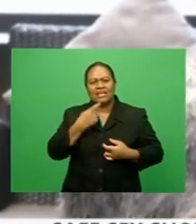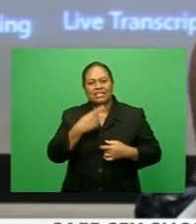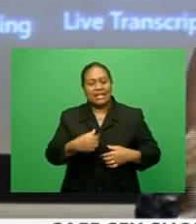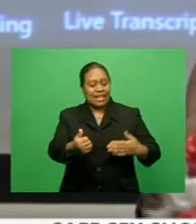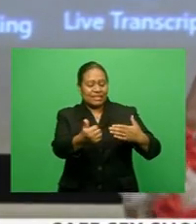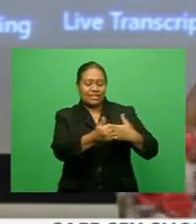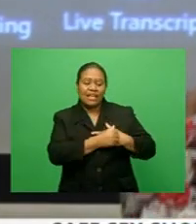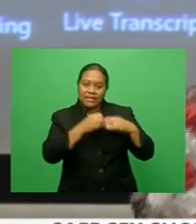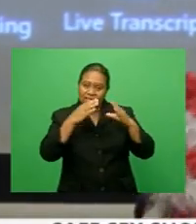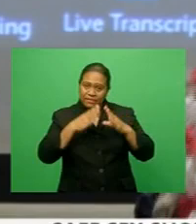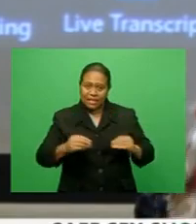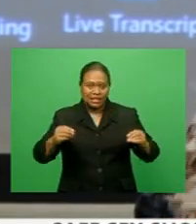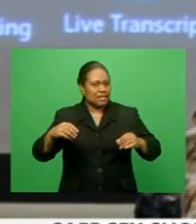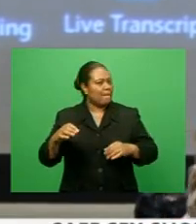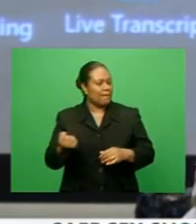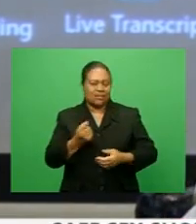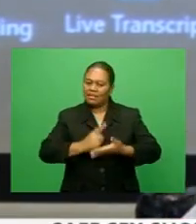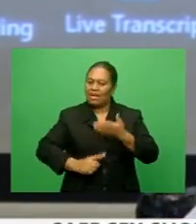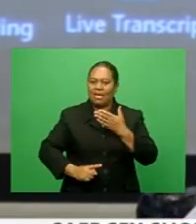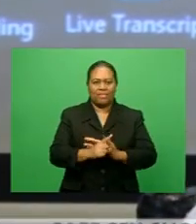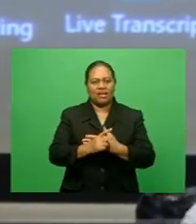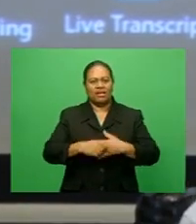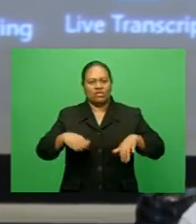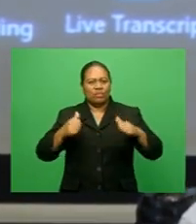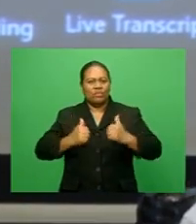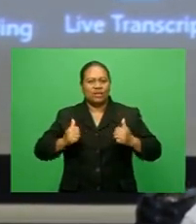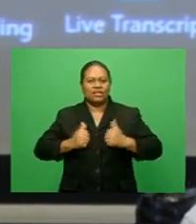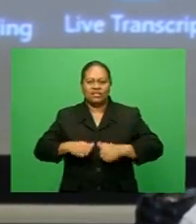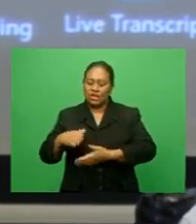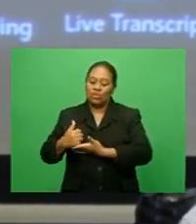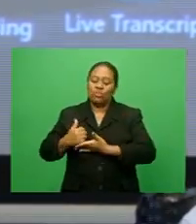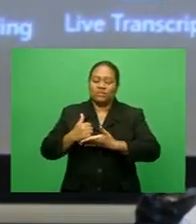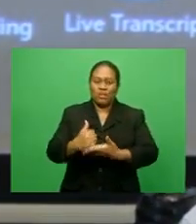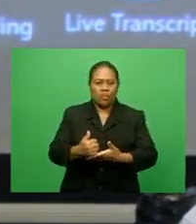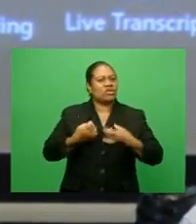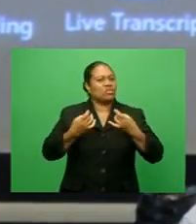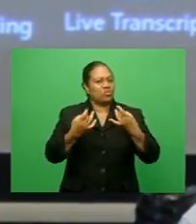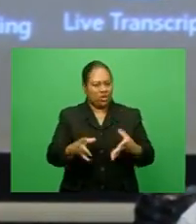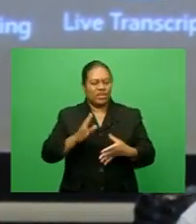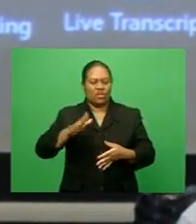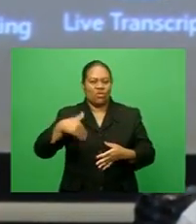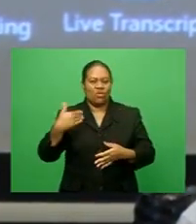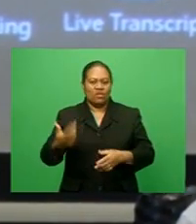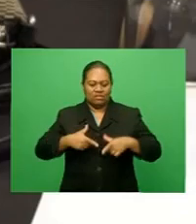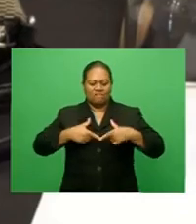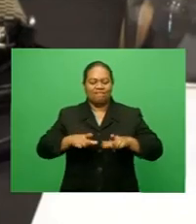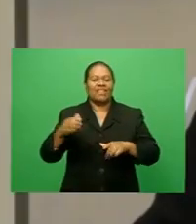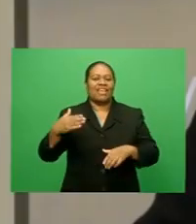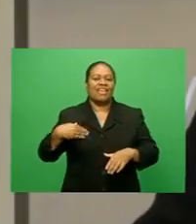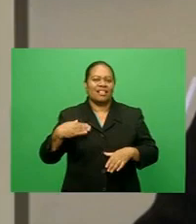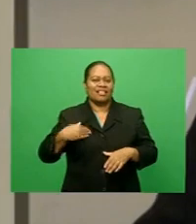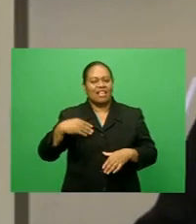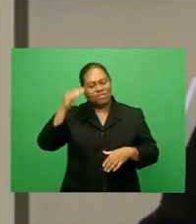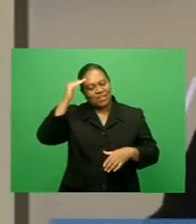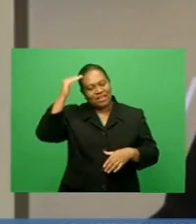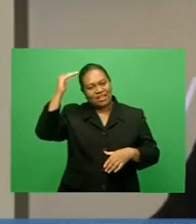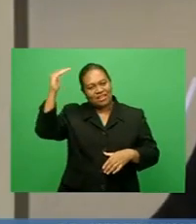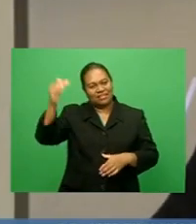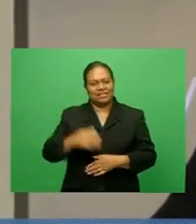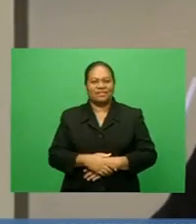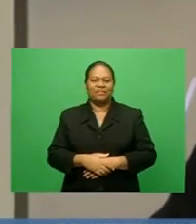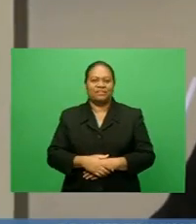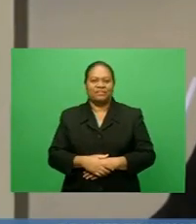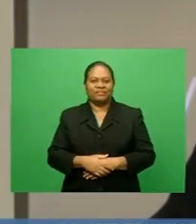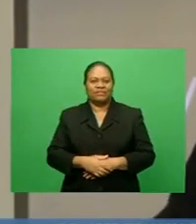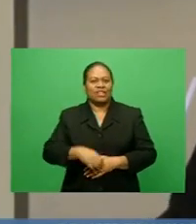be practiced as the health facilities and staff stand ready to support Fijians in their journey for a healthy adulthood. No girl child